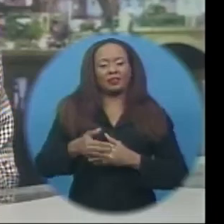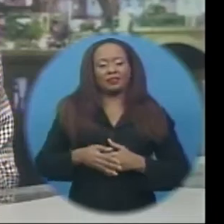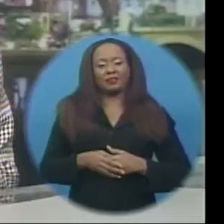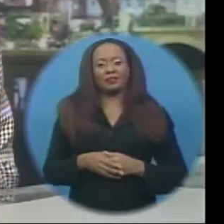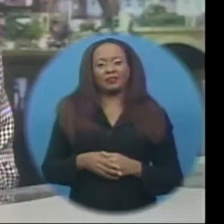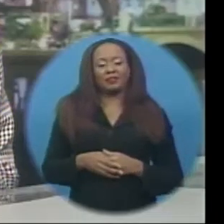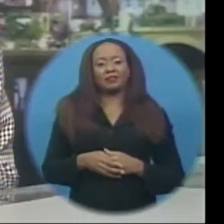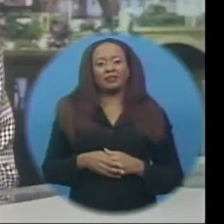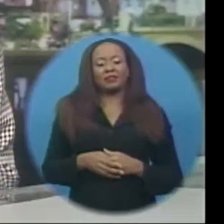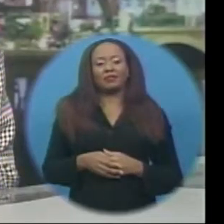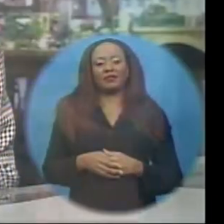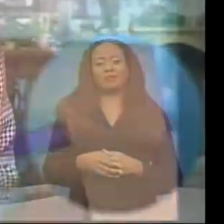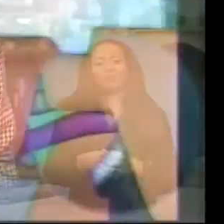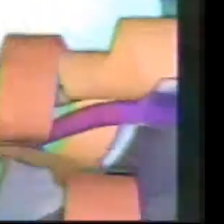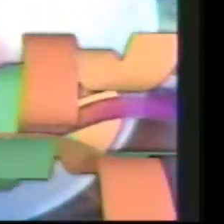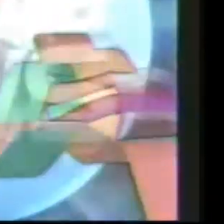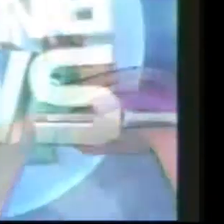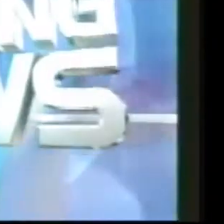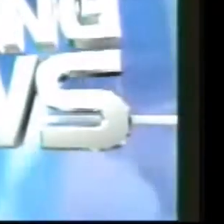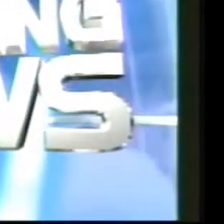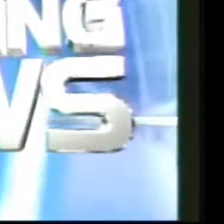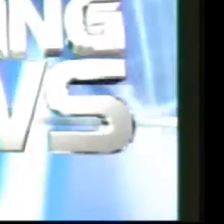crime.